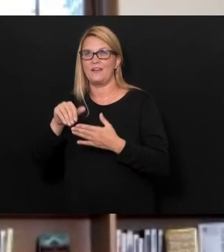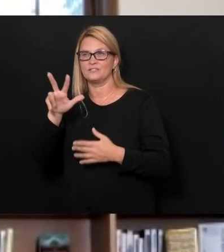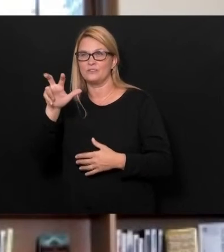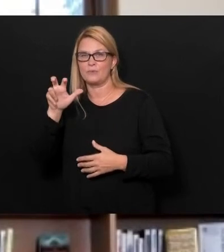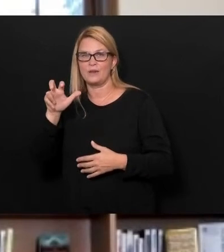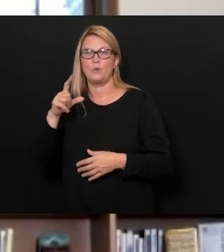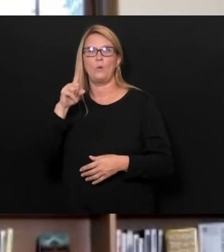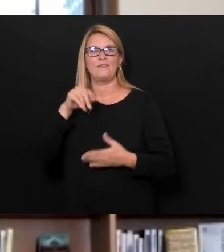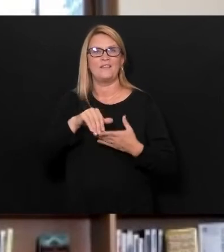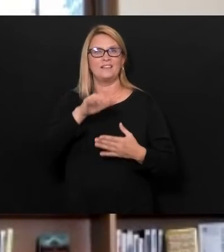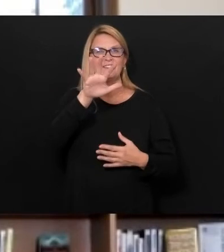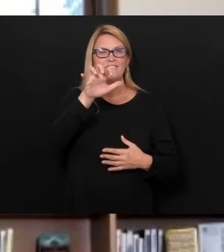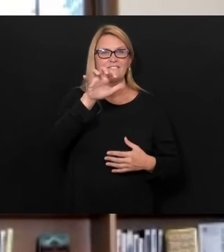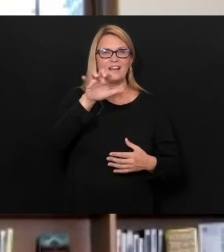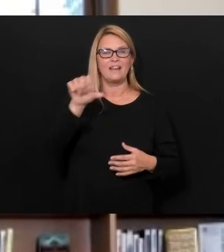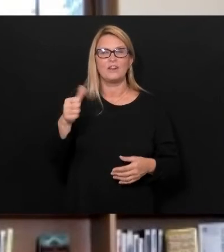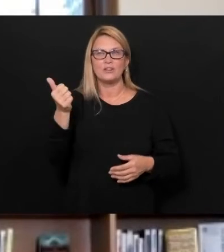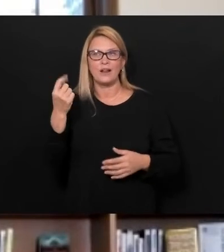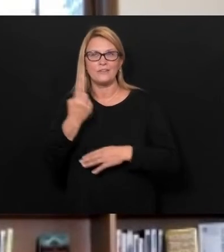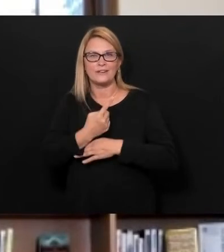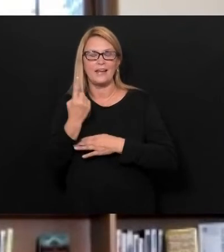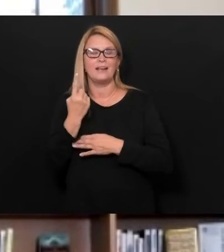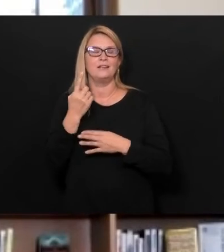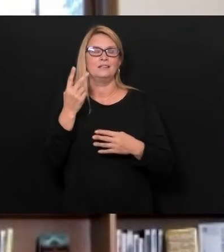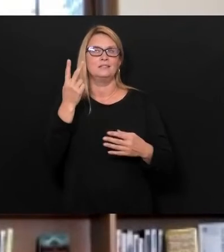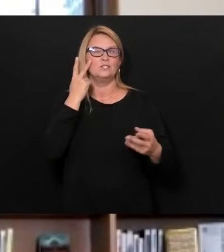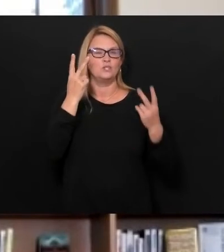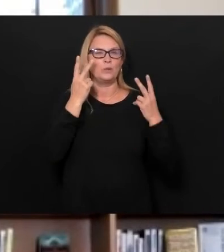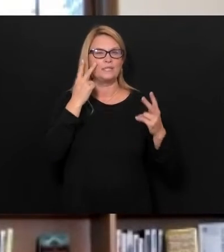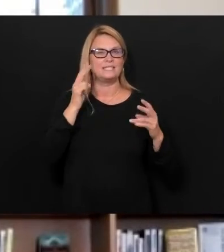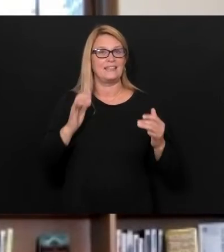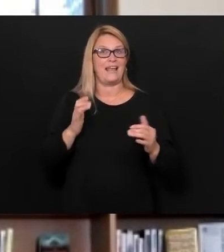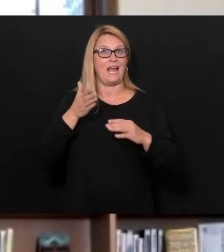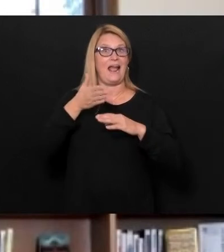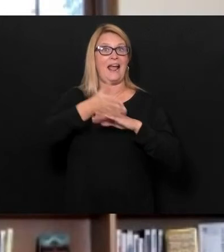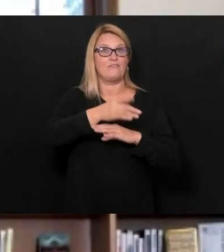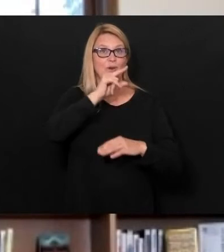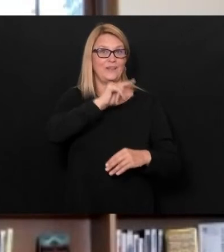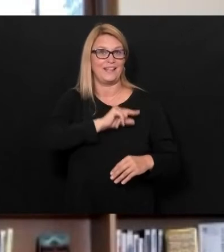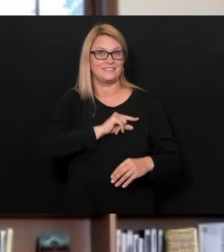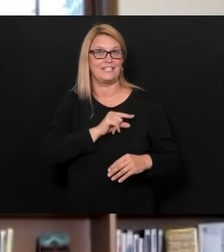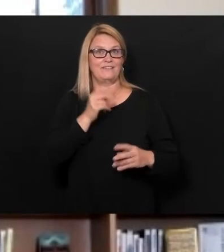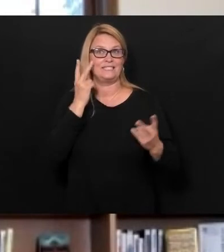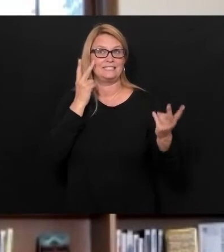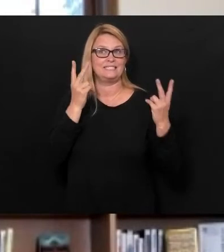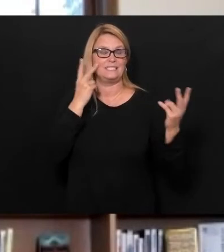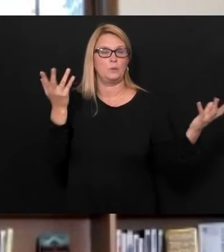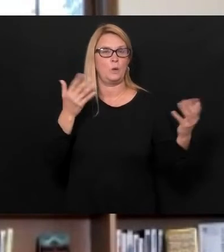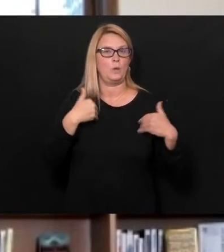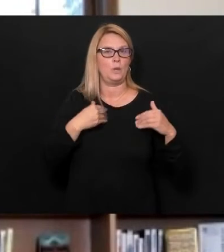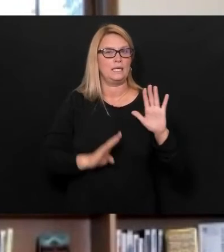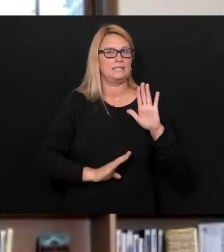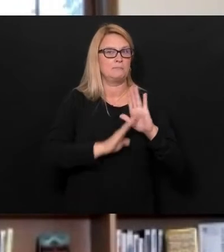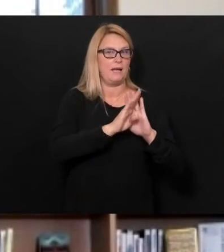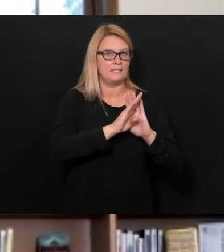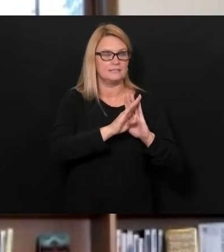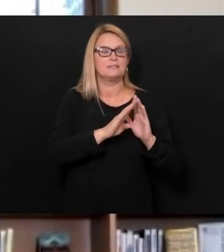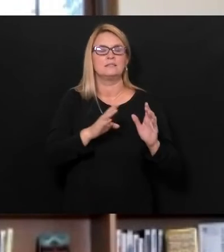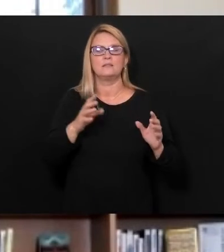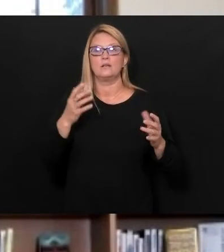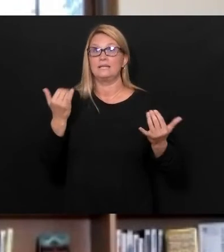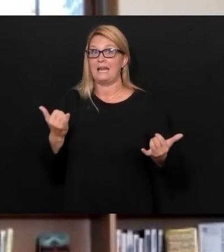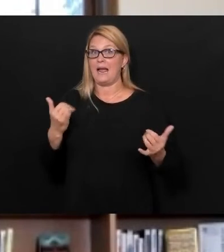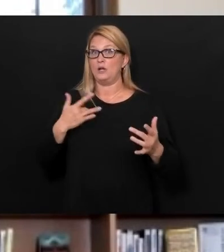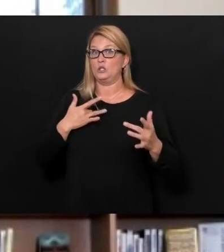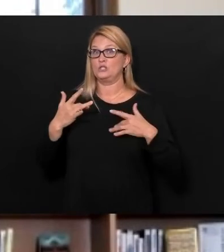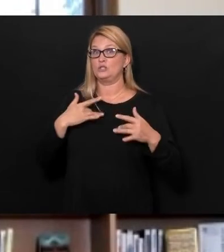about 1,500 cases. So we're pretty much in that post-Thanksgiving season that people expected. We are concerned with Christmas